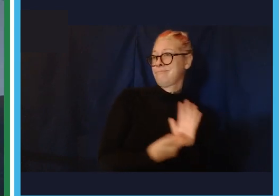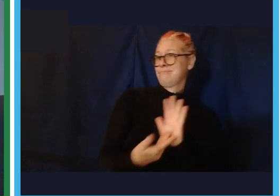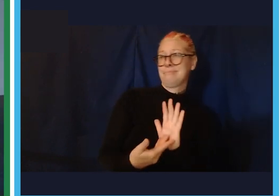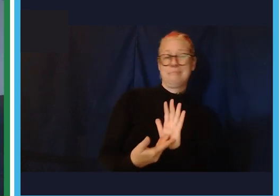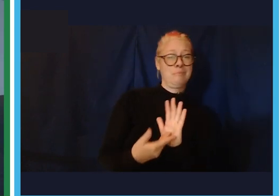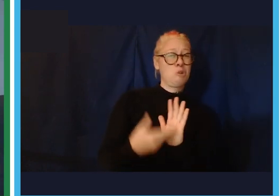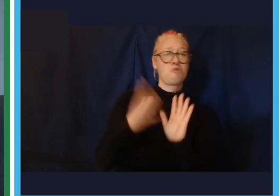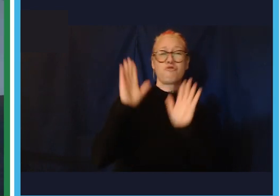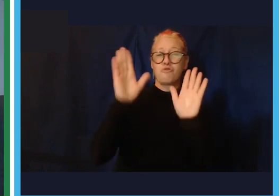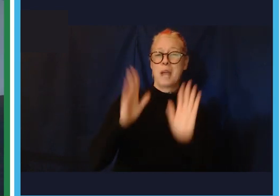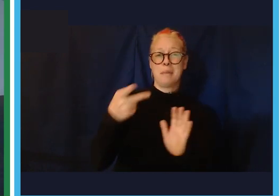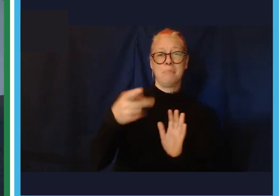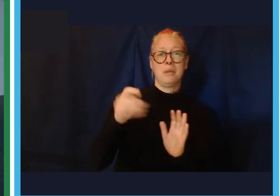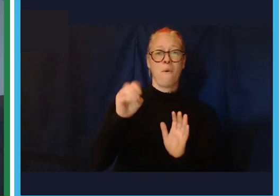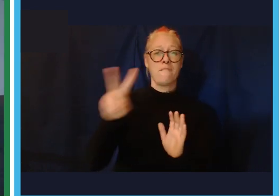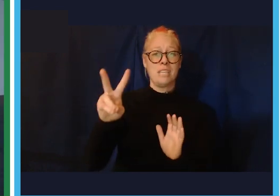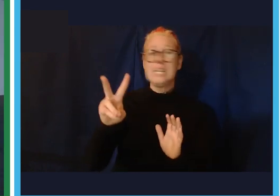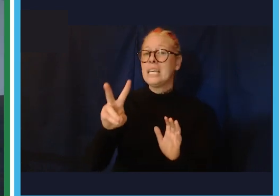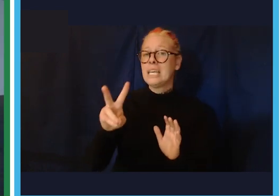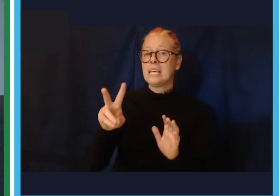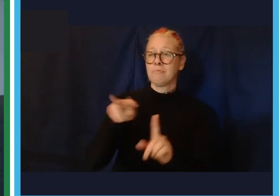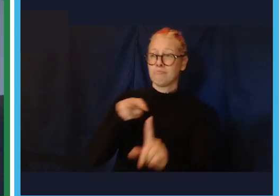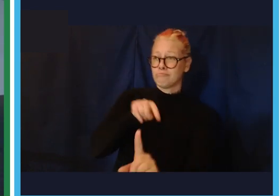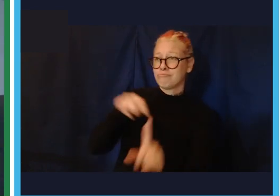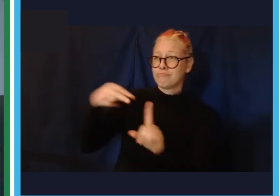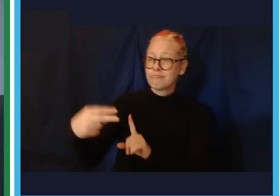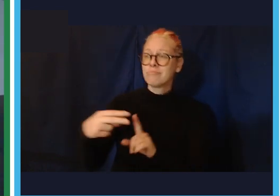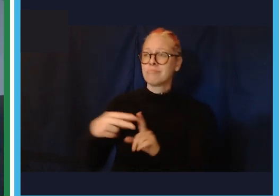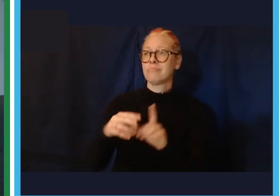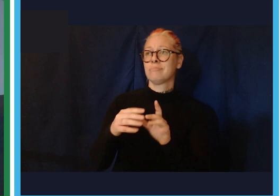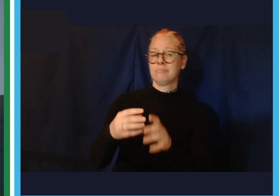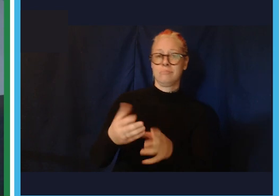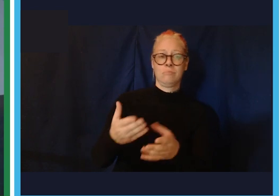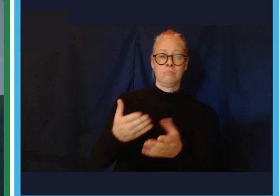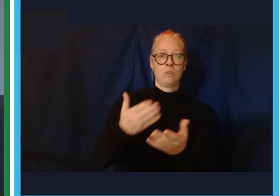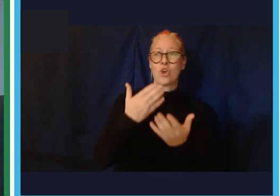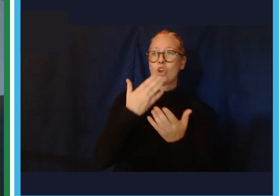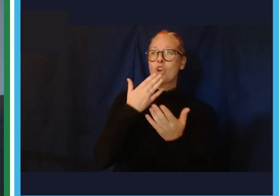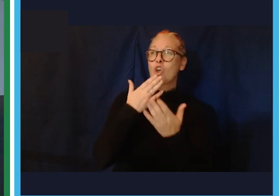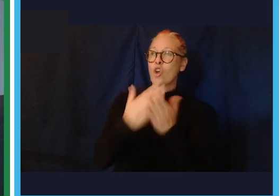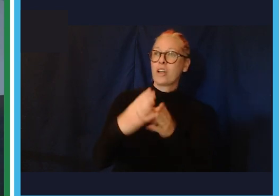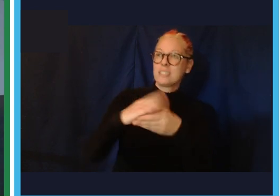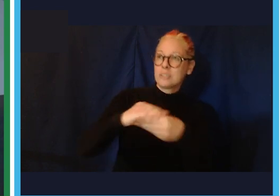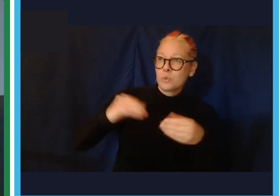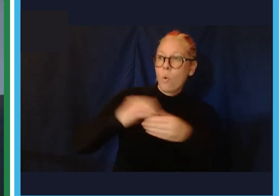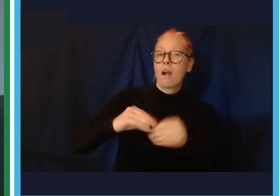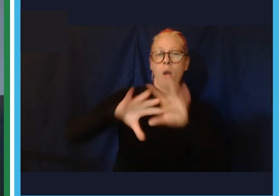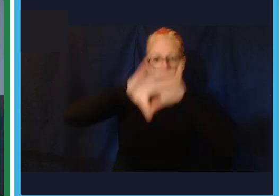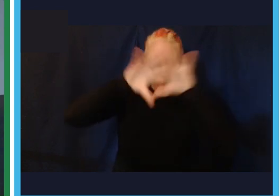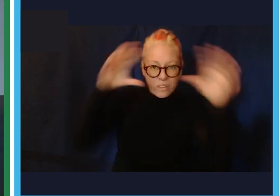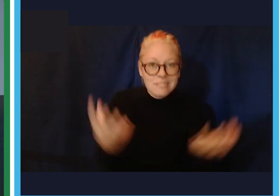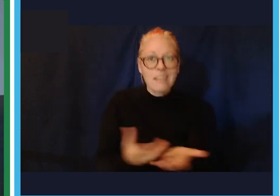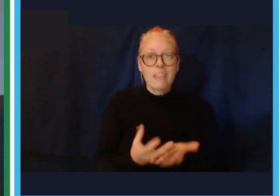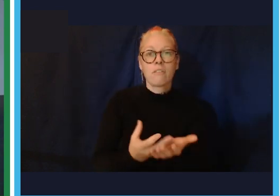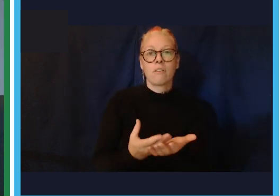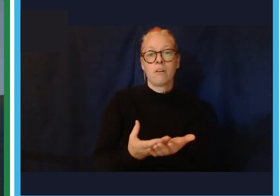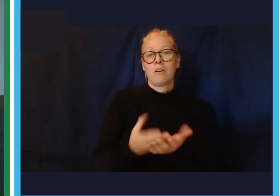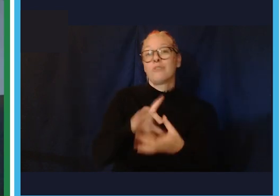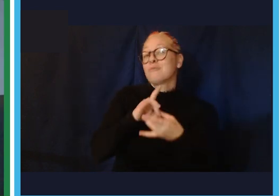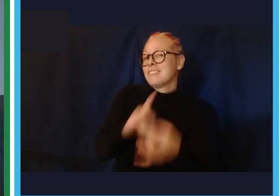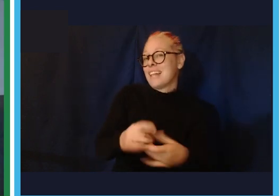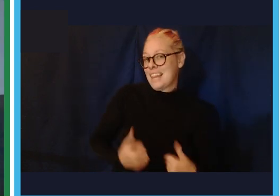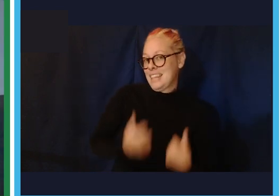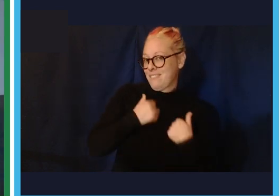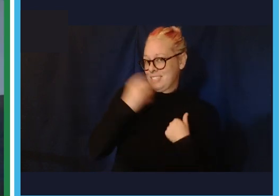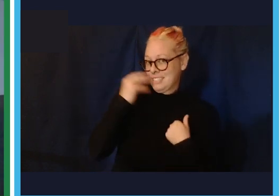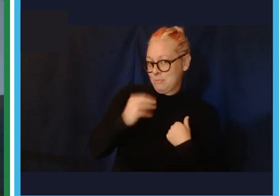to get staffing opportunities for the writers, having that for